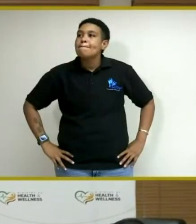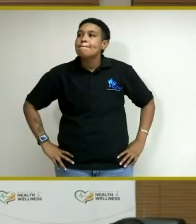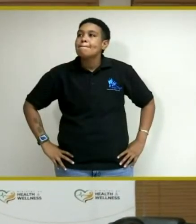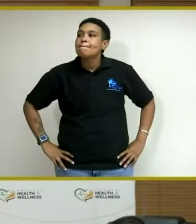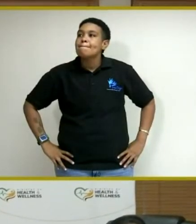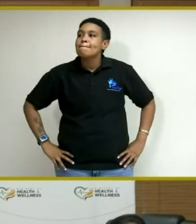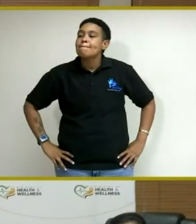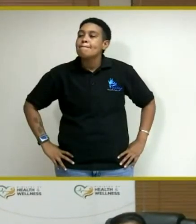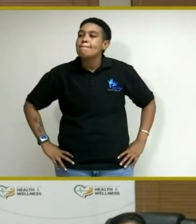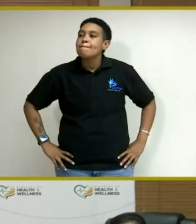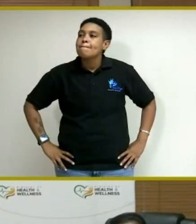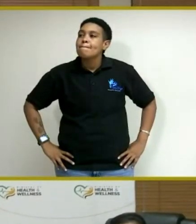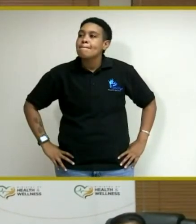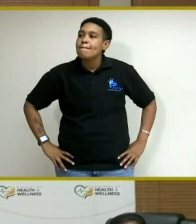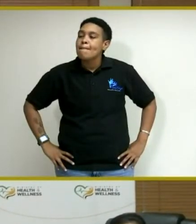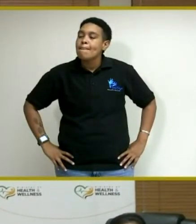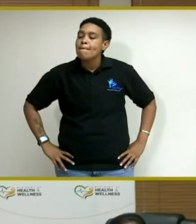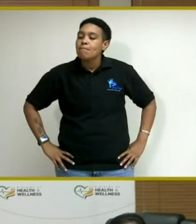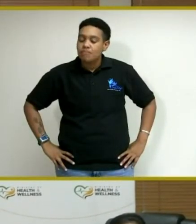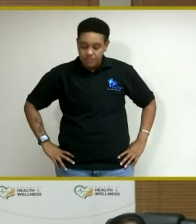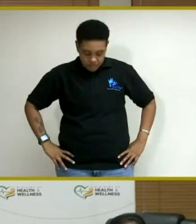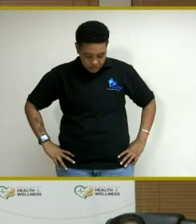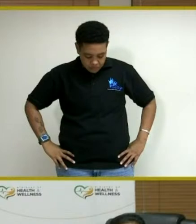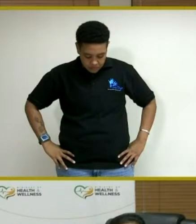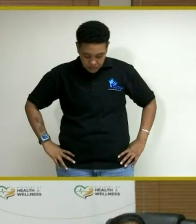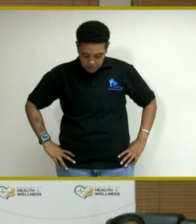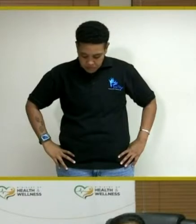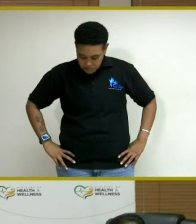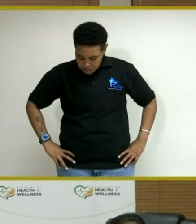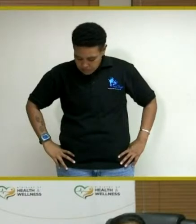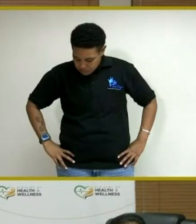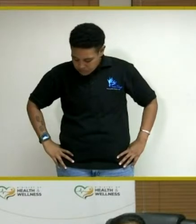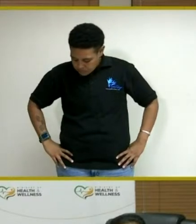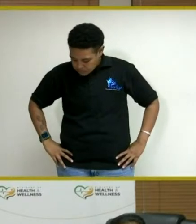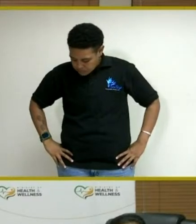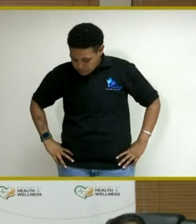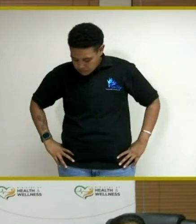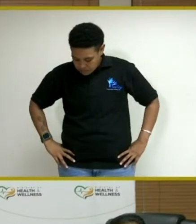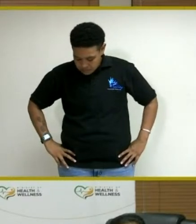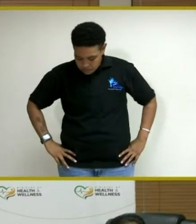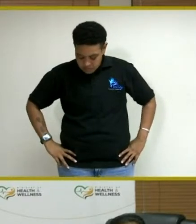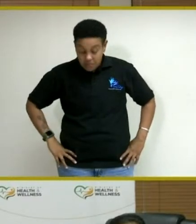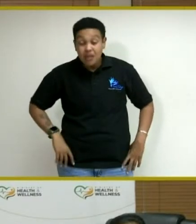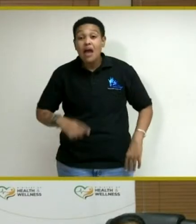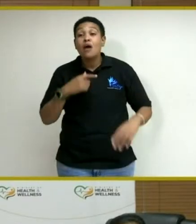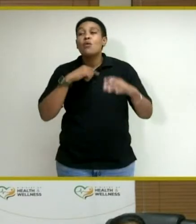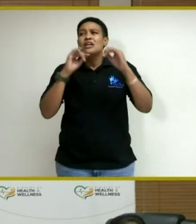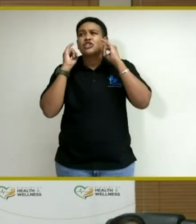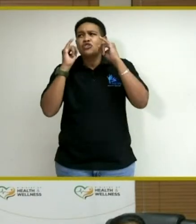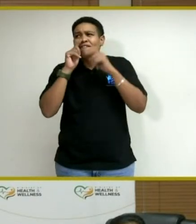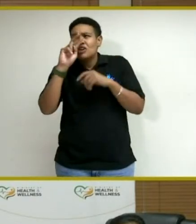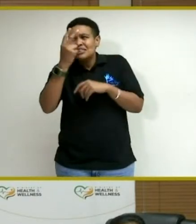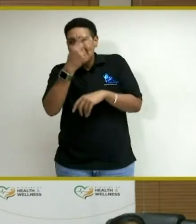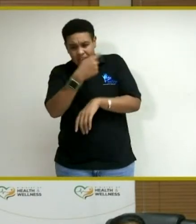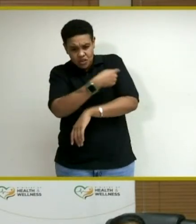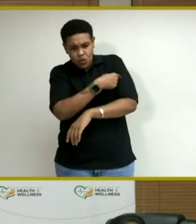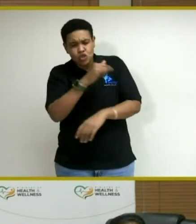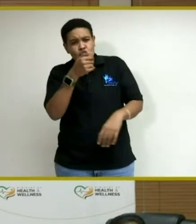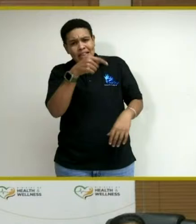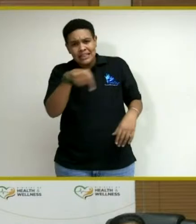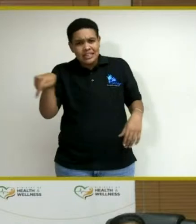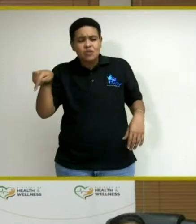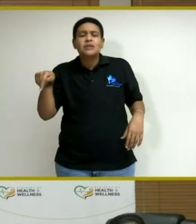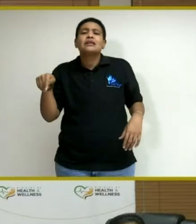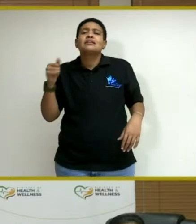Yes, I just wanted to be clear about the instructions for second doses, whether it's this week that, are you